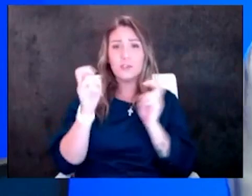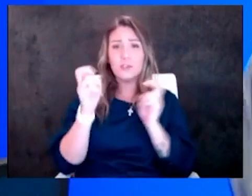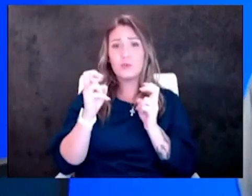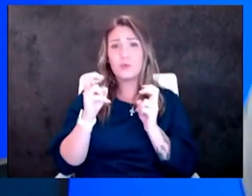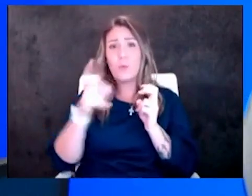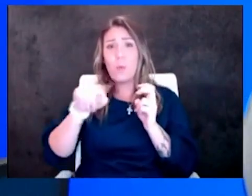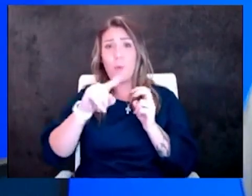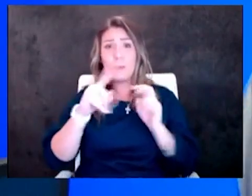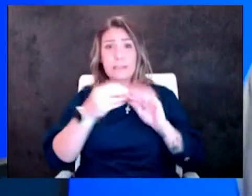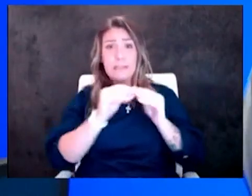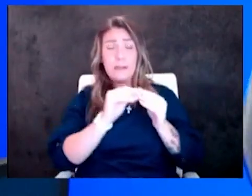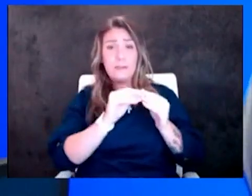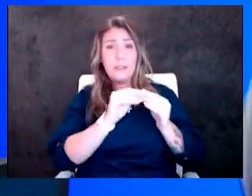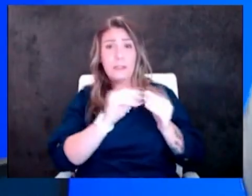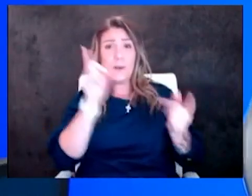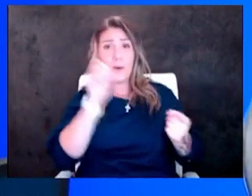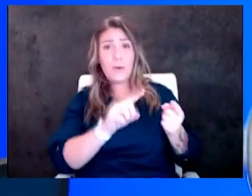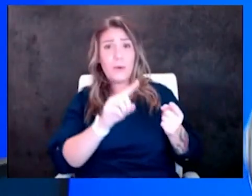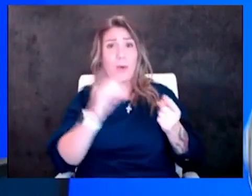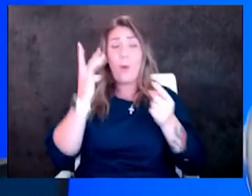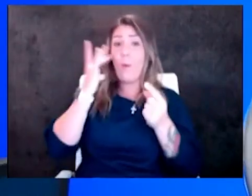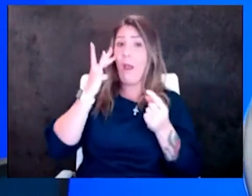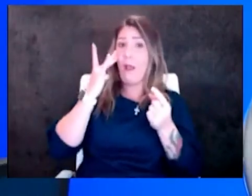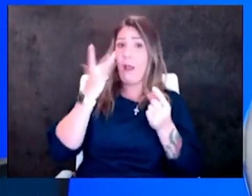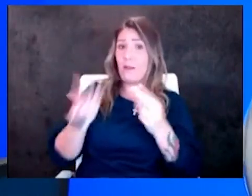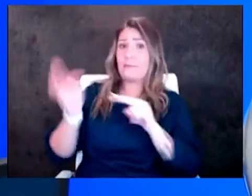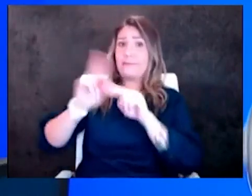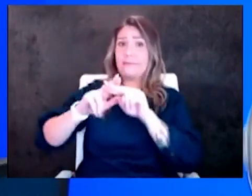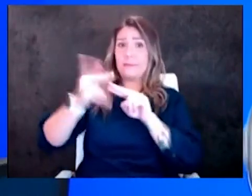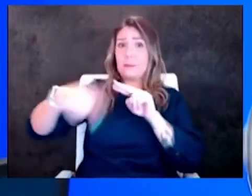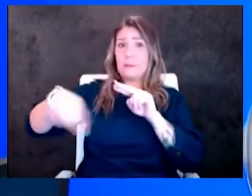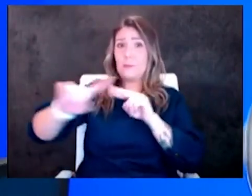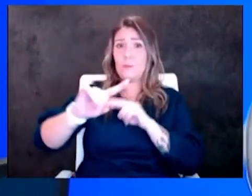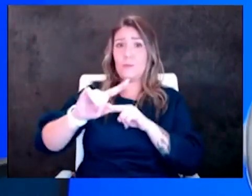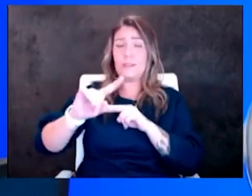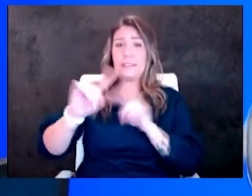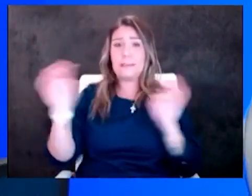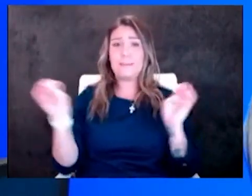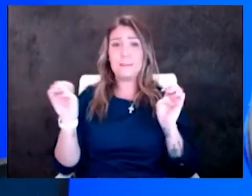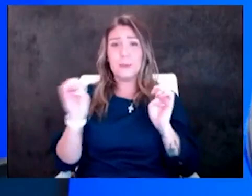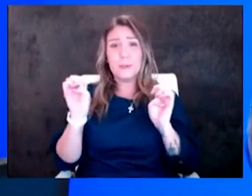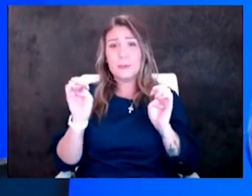a morass of these emergencies